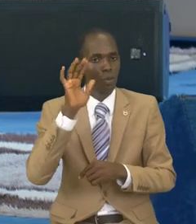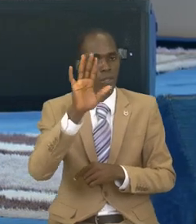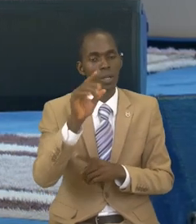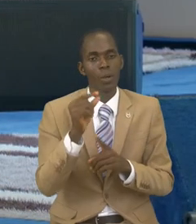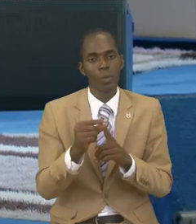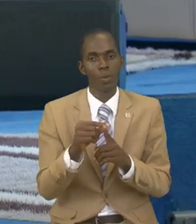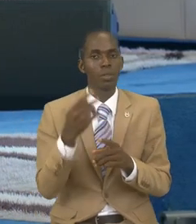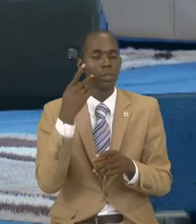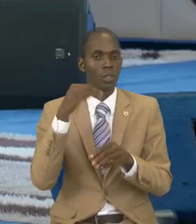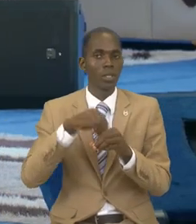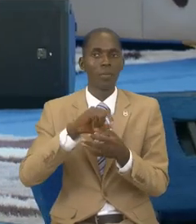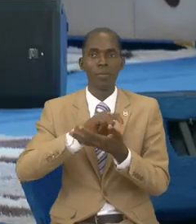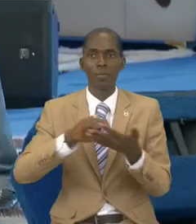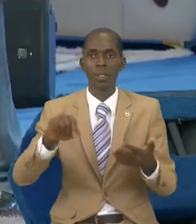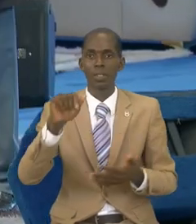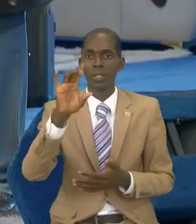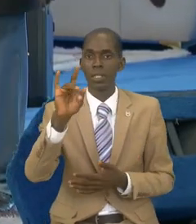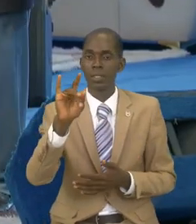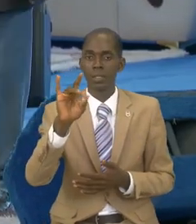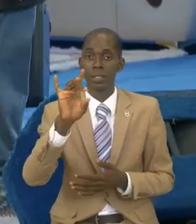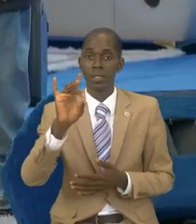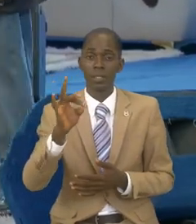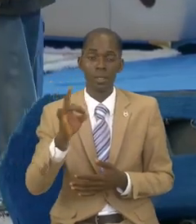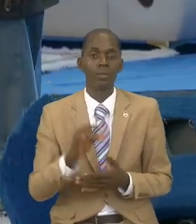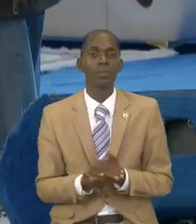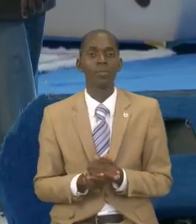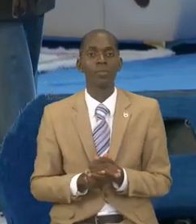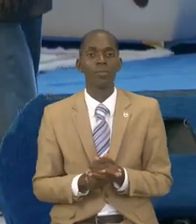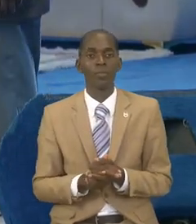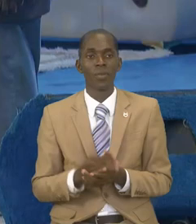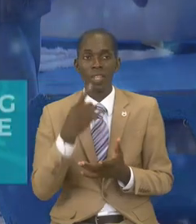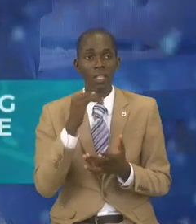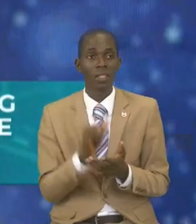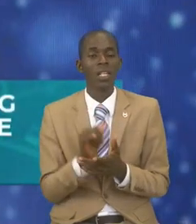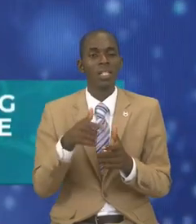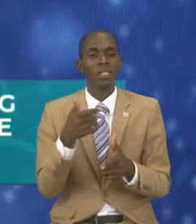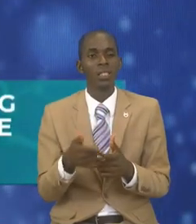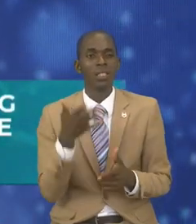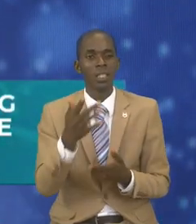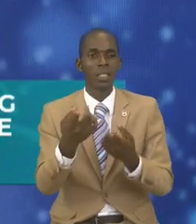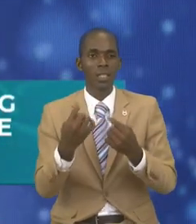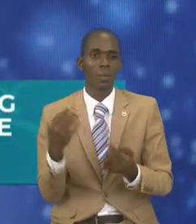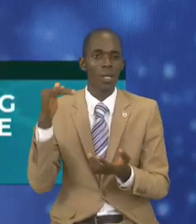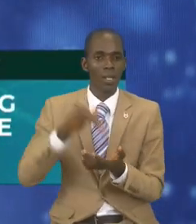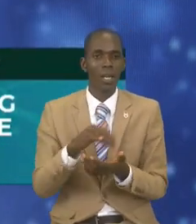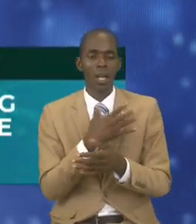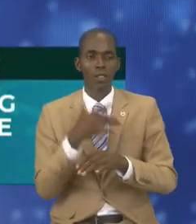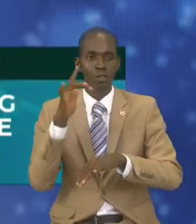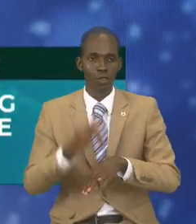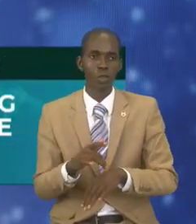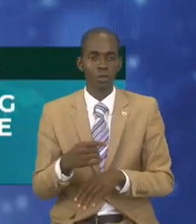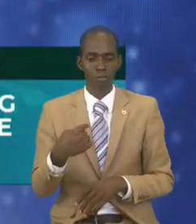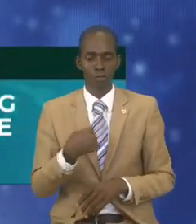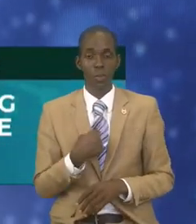there. In verse 18, it says, then there came again and touched me.